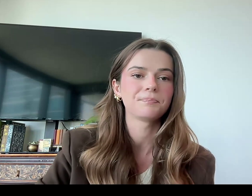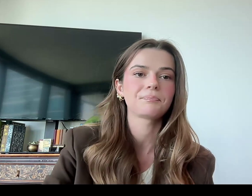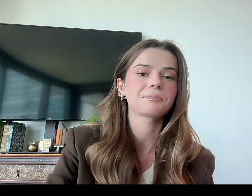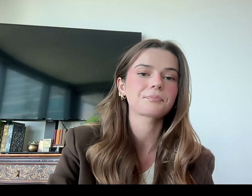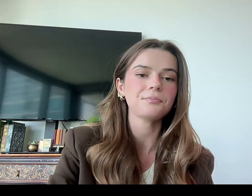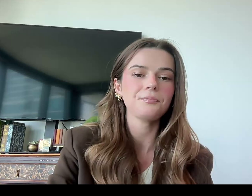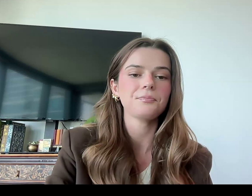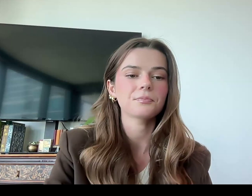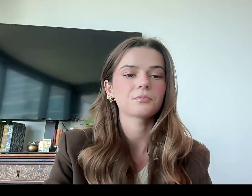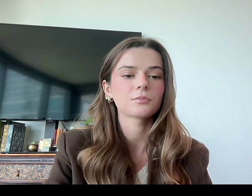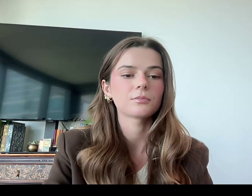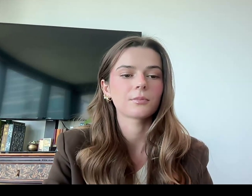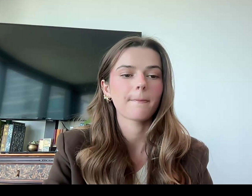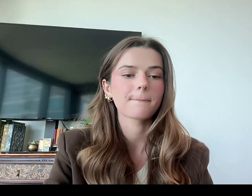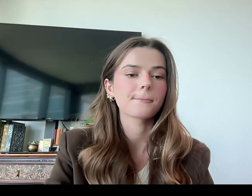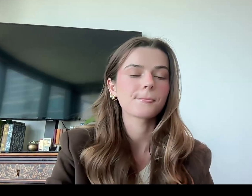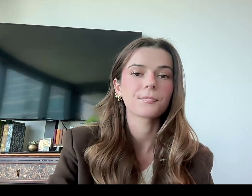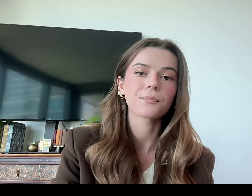experienced.